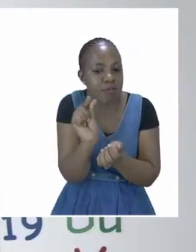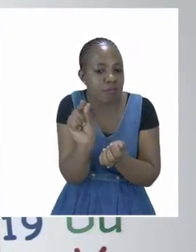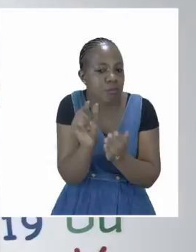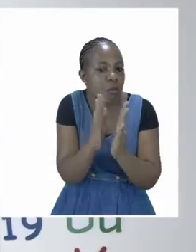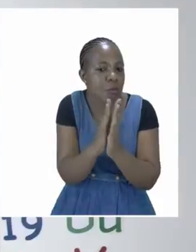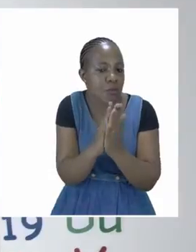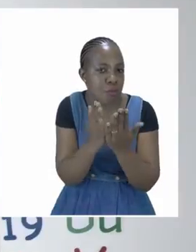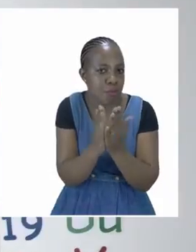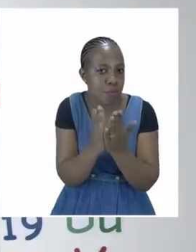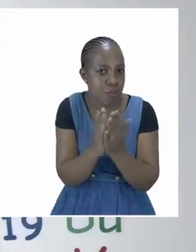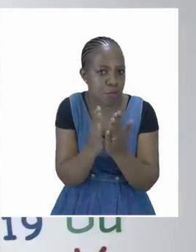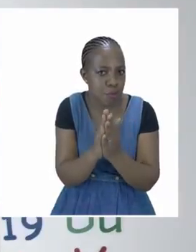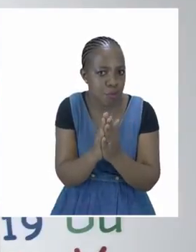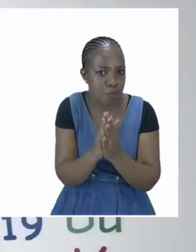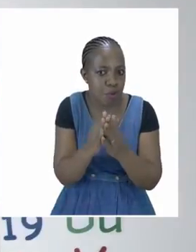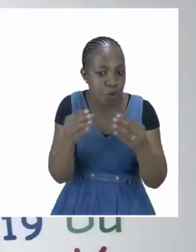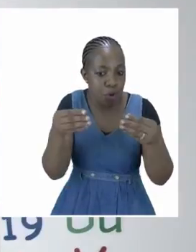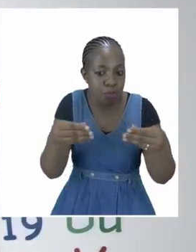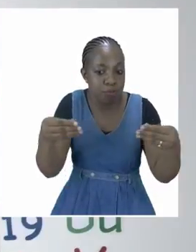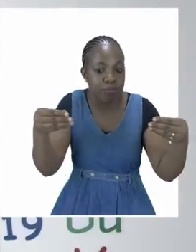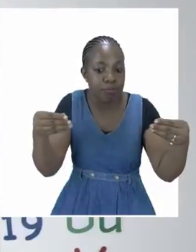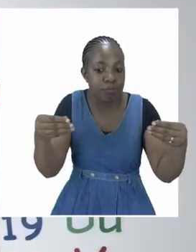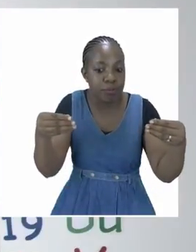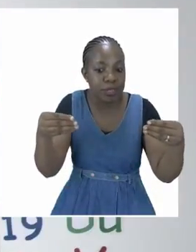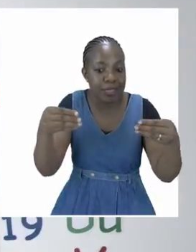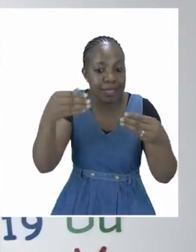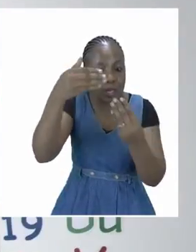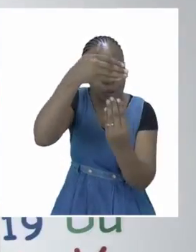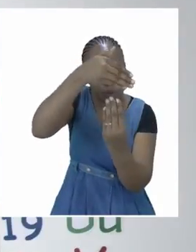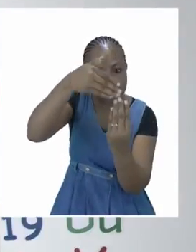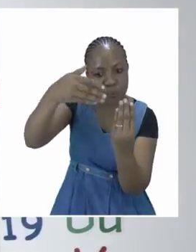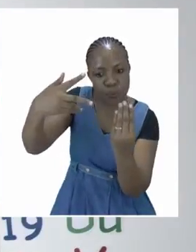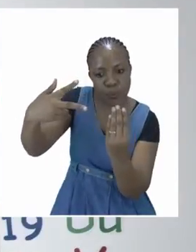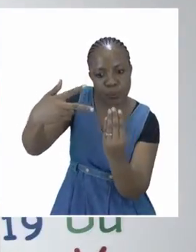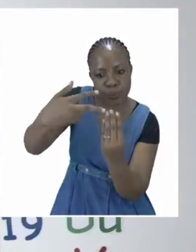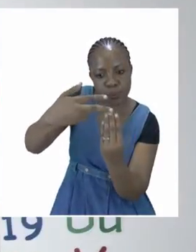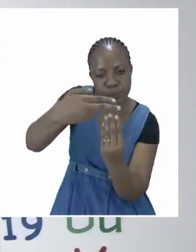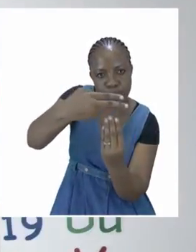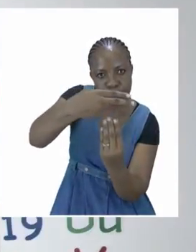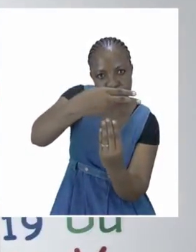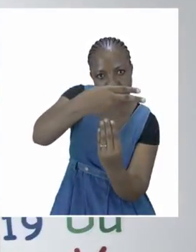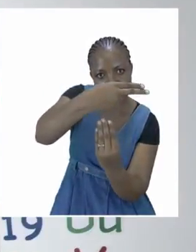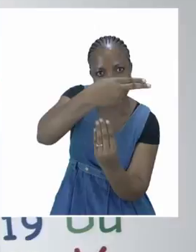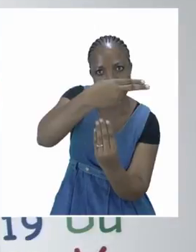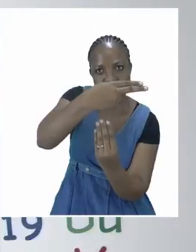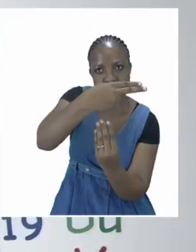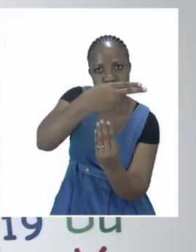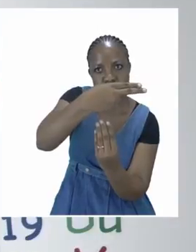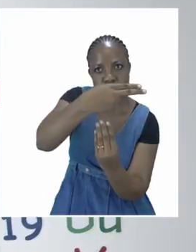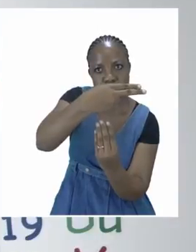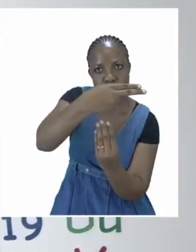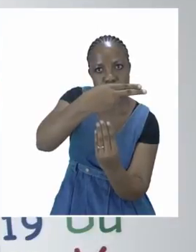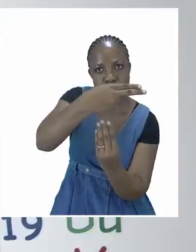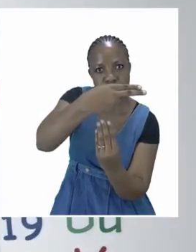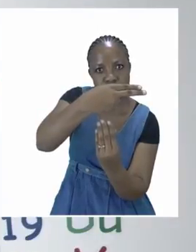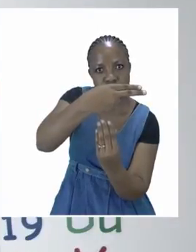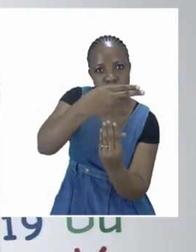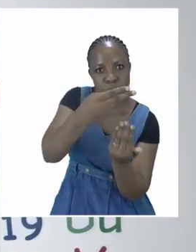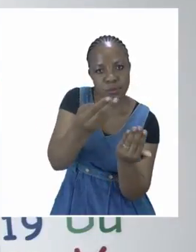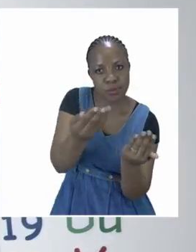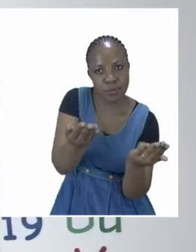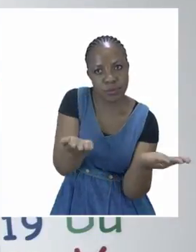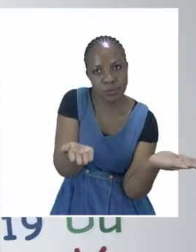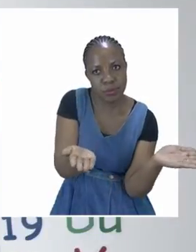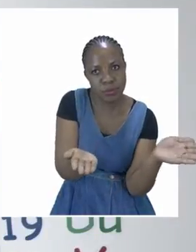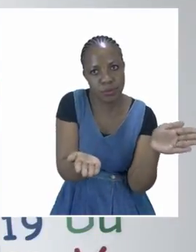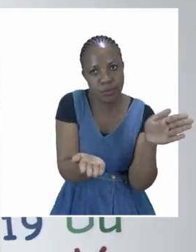booklet. Please cut the top of the lesson booklet with a pair of scissors and fold